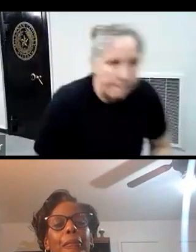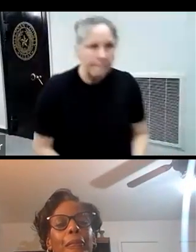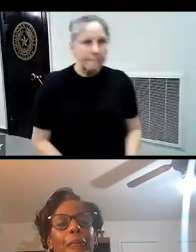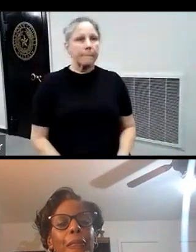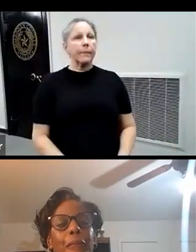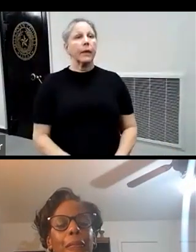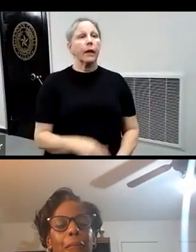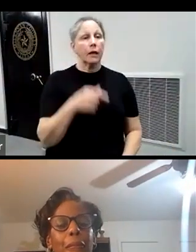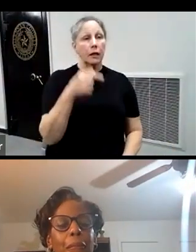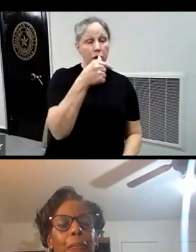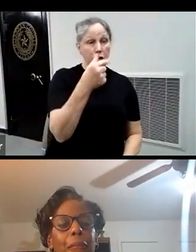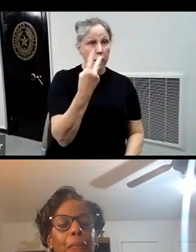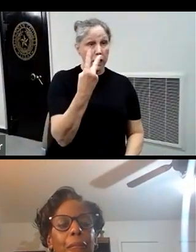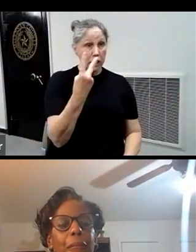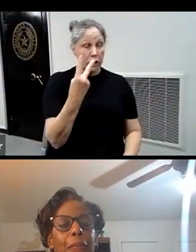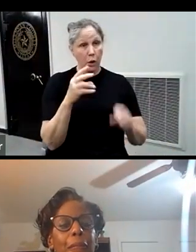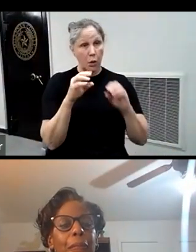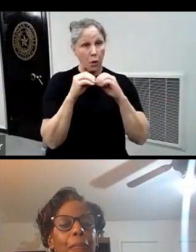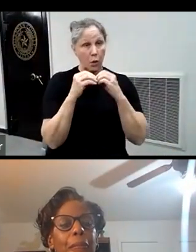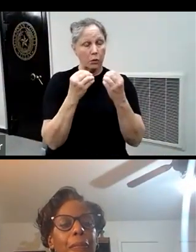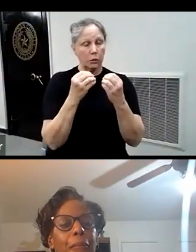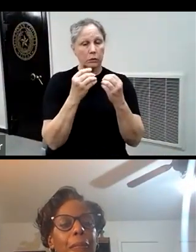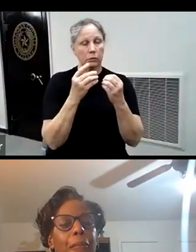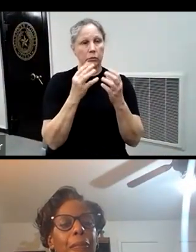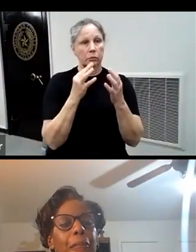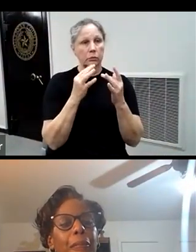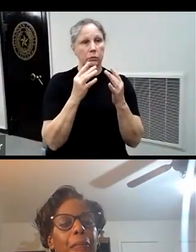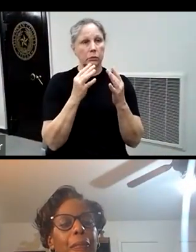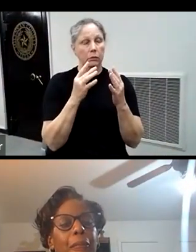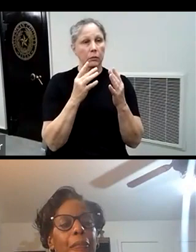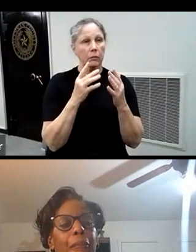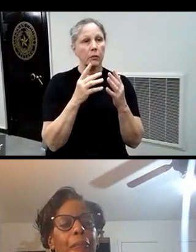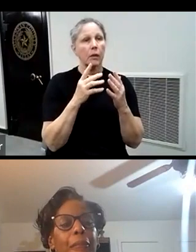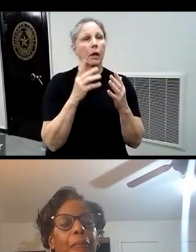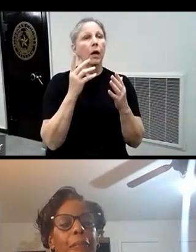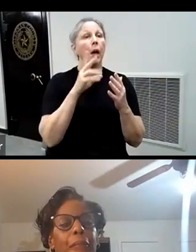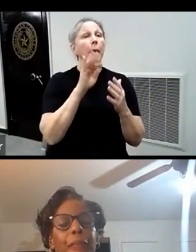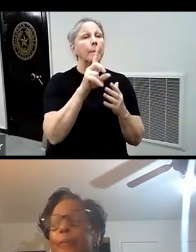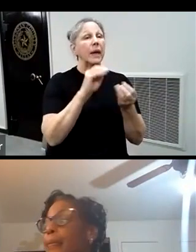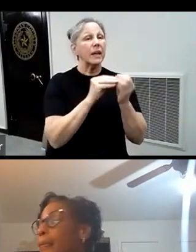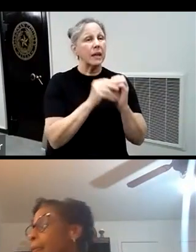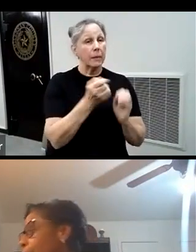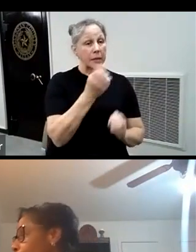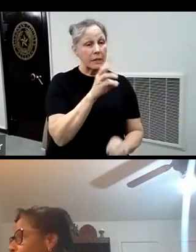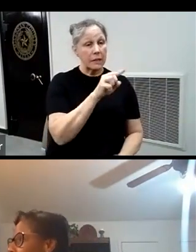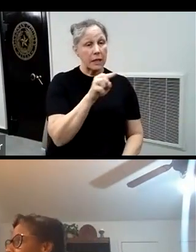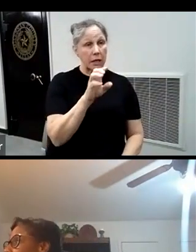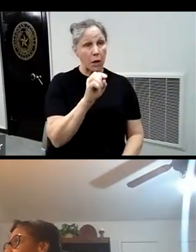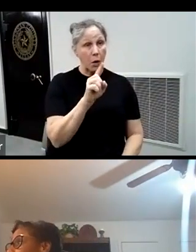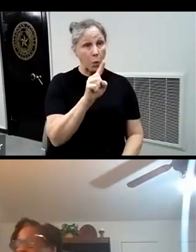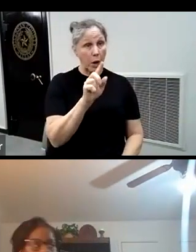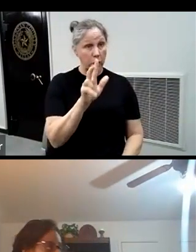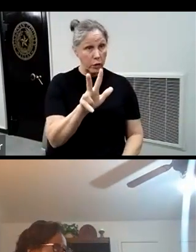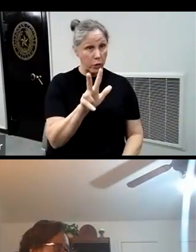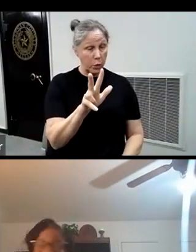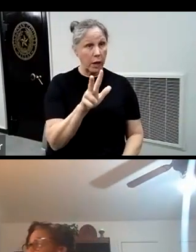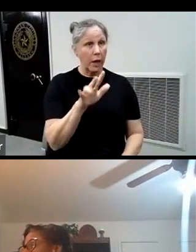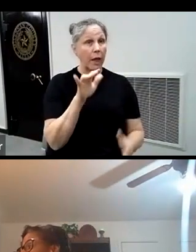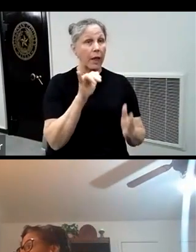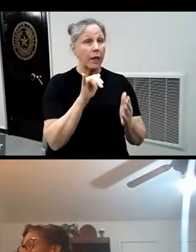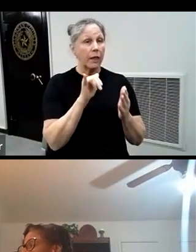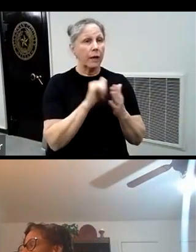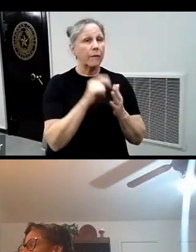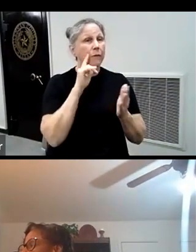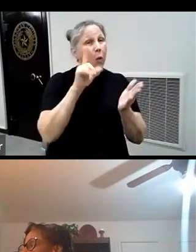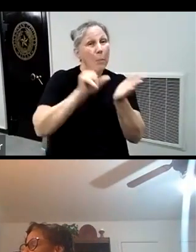Under the authorization of renewal of bid number 16-01 for